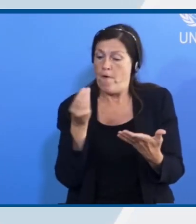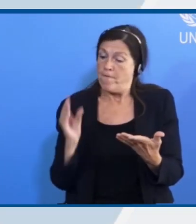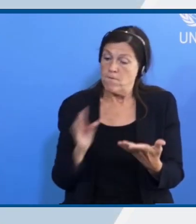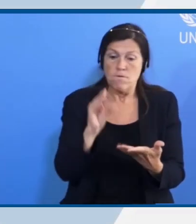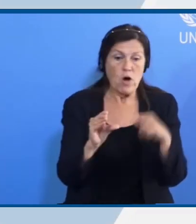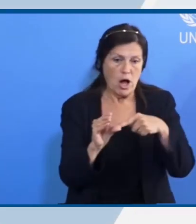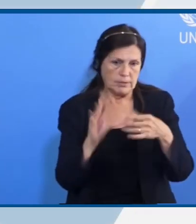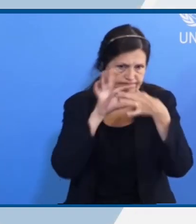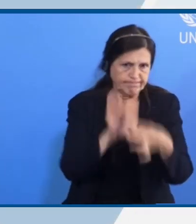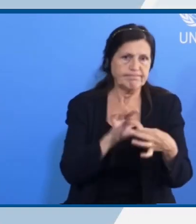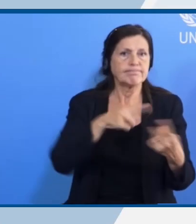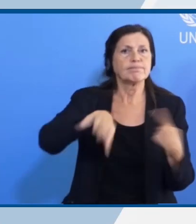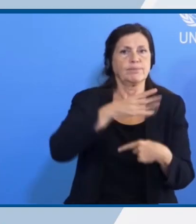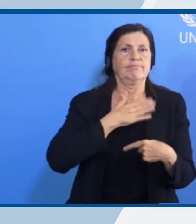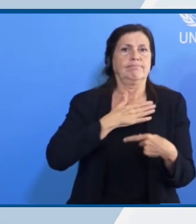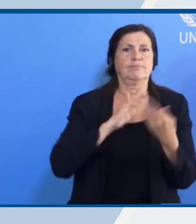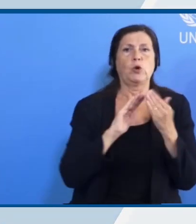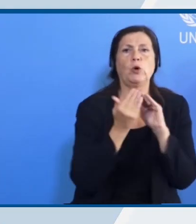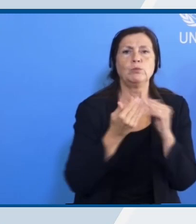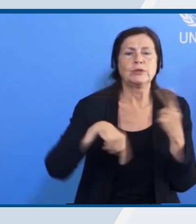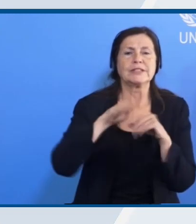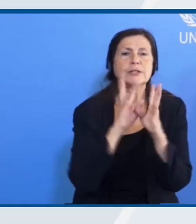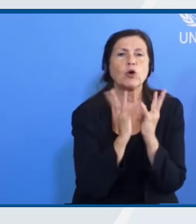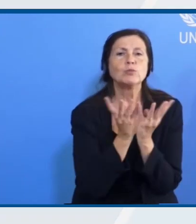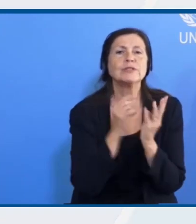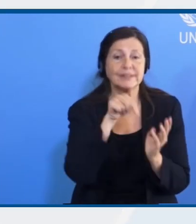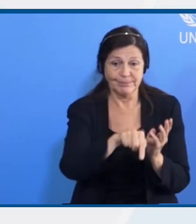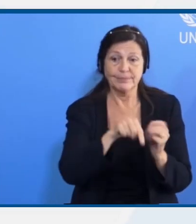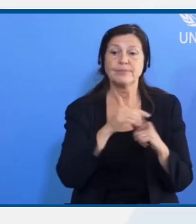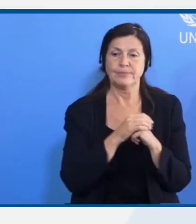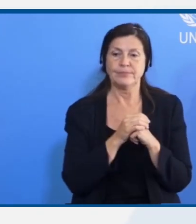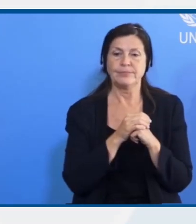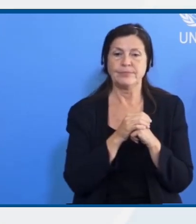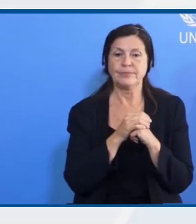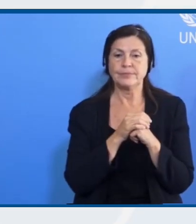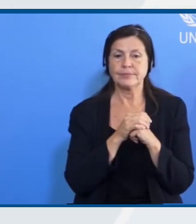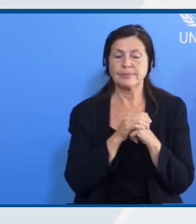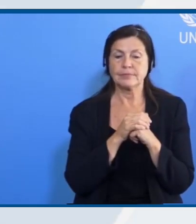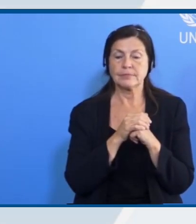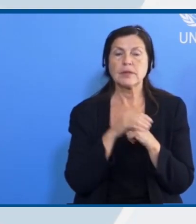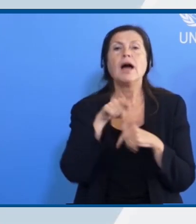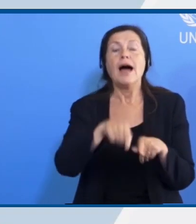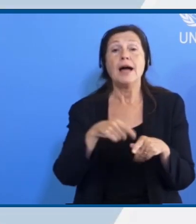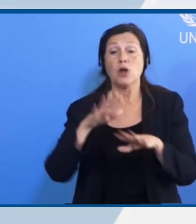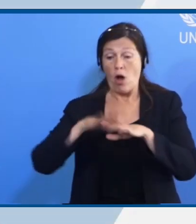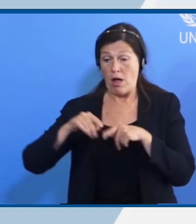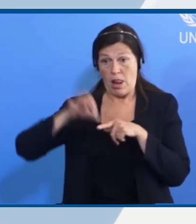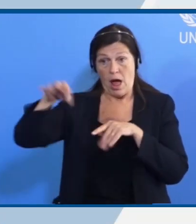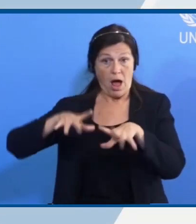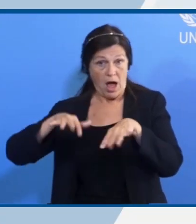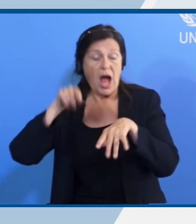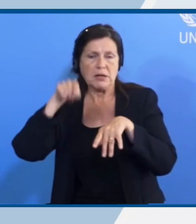the community. And also she is saying ki during the COVID they did appraisal online, and the money, because